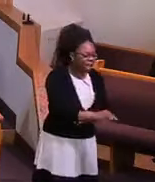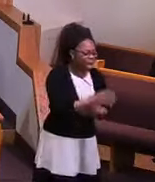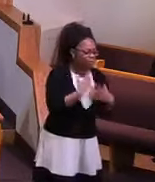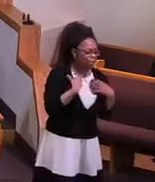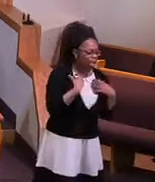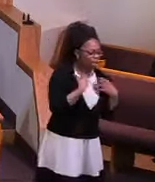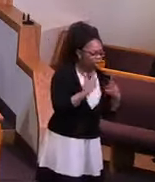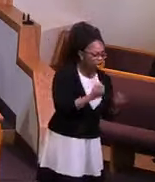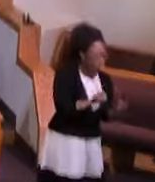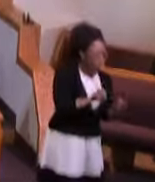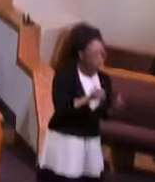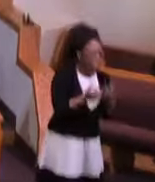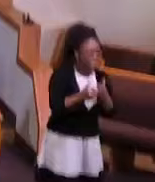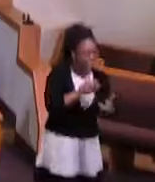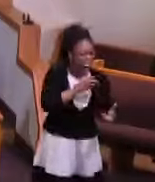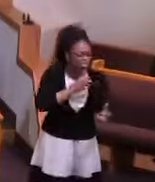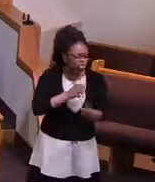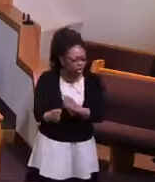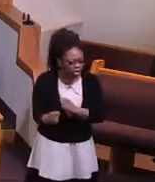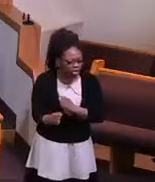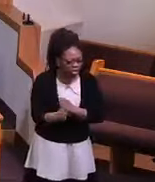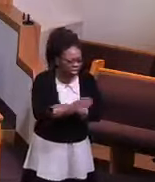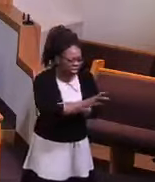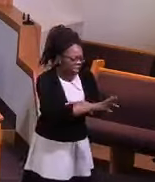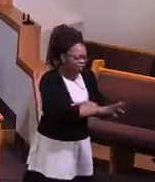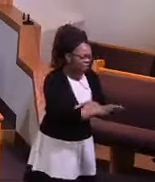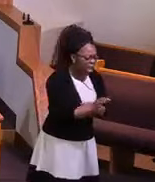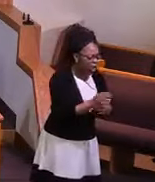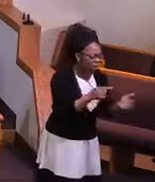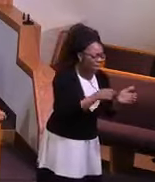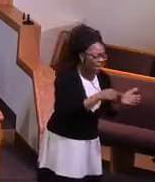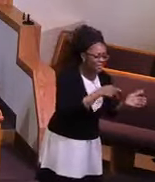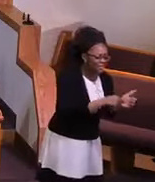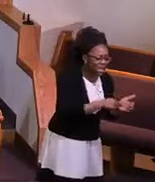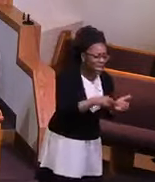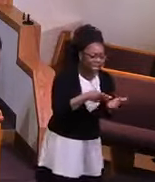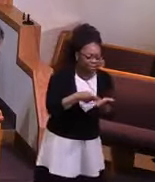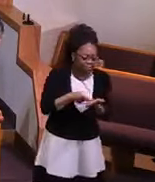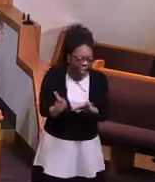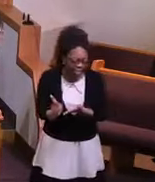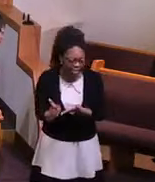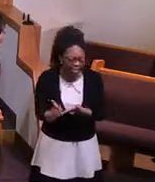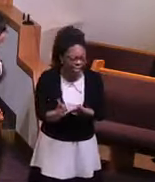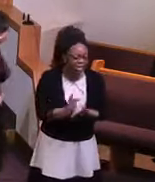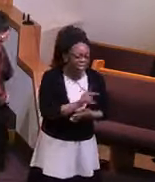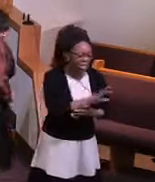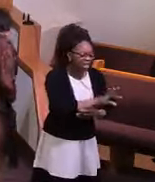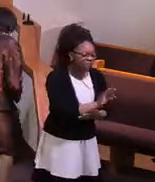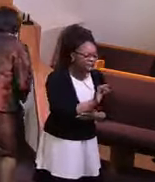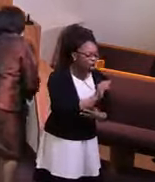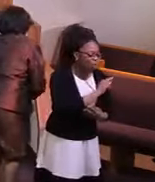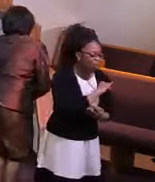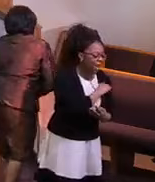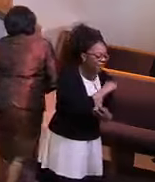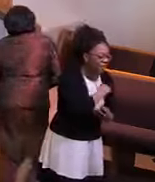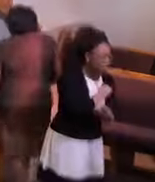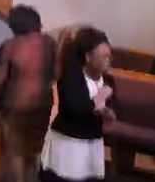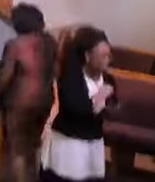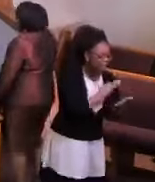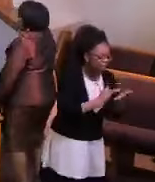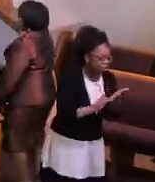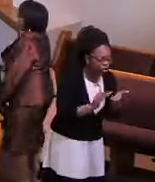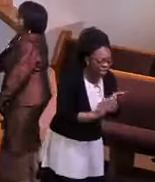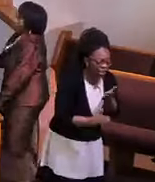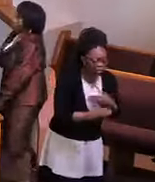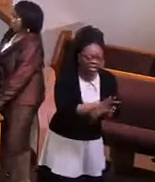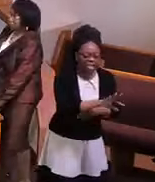and destroyed it. He found my debt and paid it. He found my guilt and forgave it. He